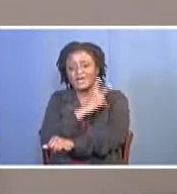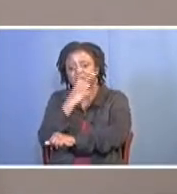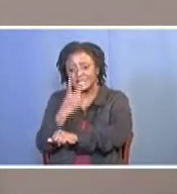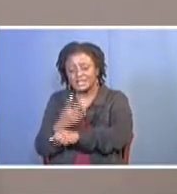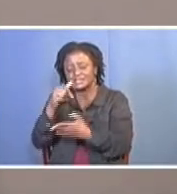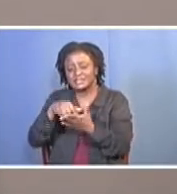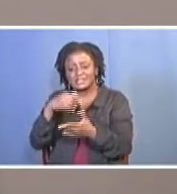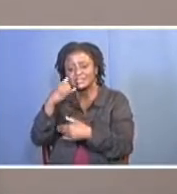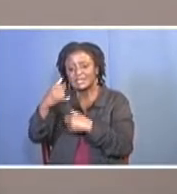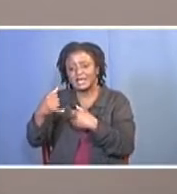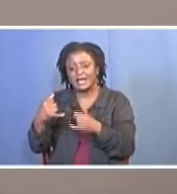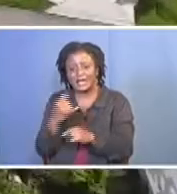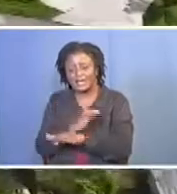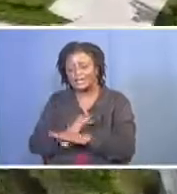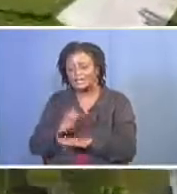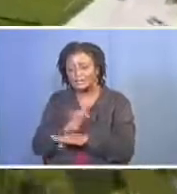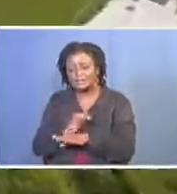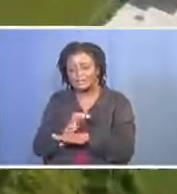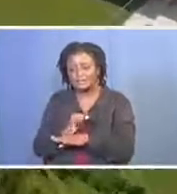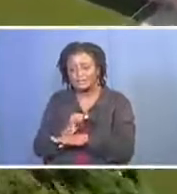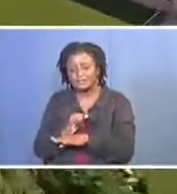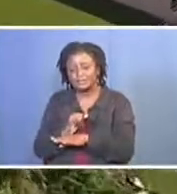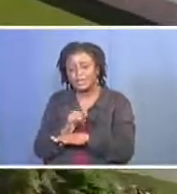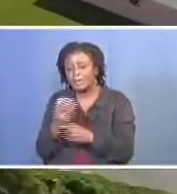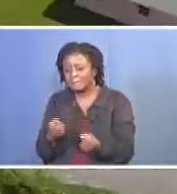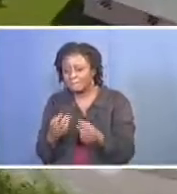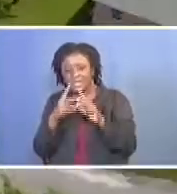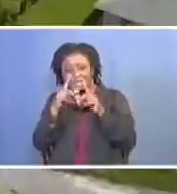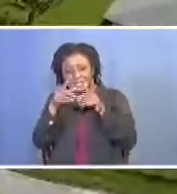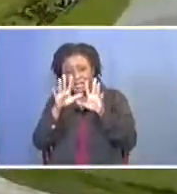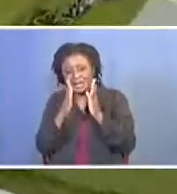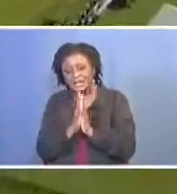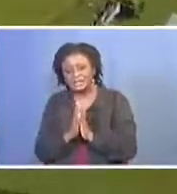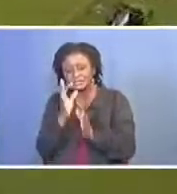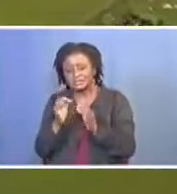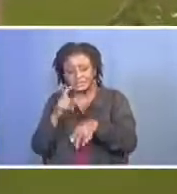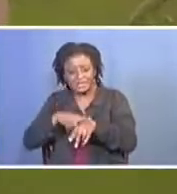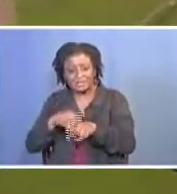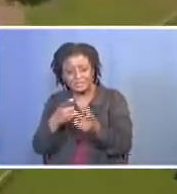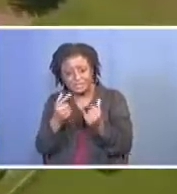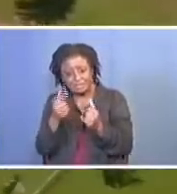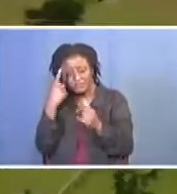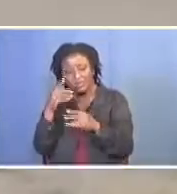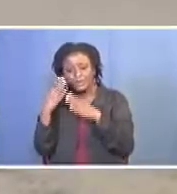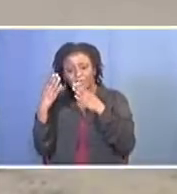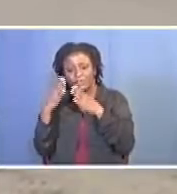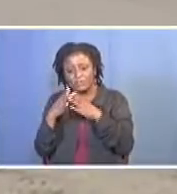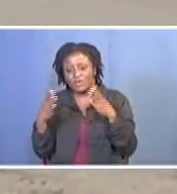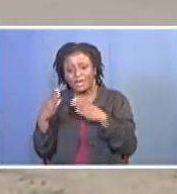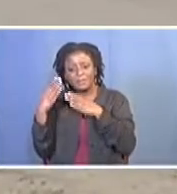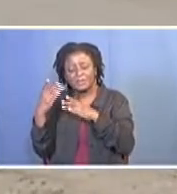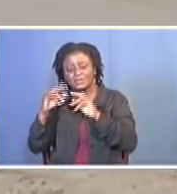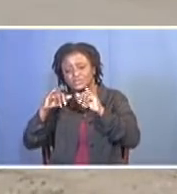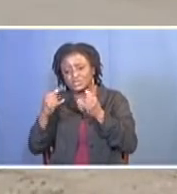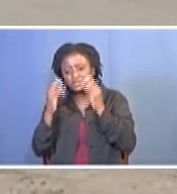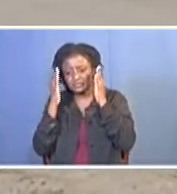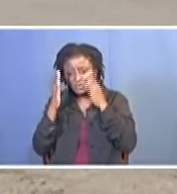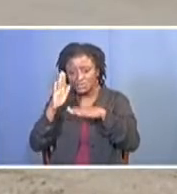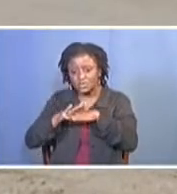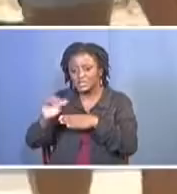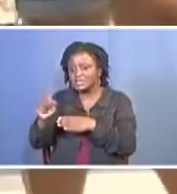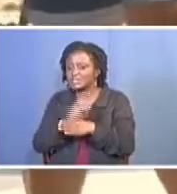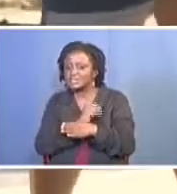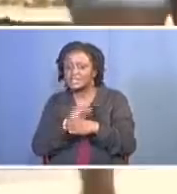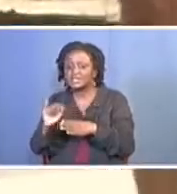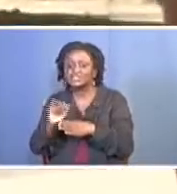confidence in investors to invest in. Many have questioned whether the time has come for Grand Bahama to just focus on the industrial sector